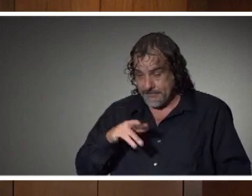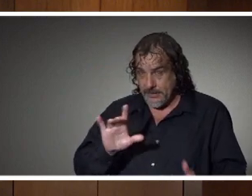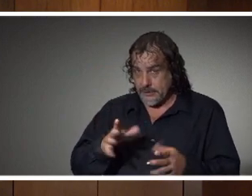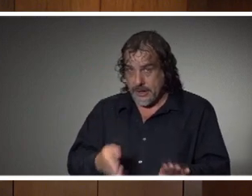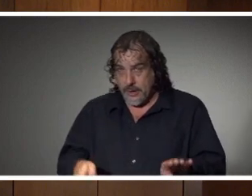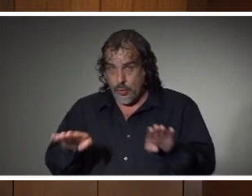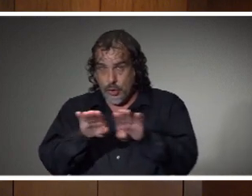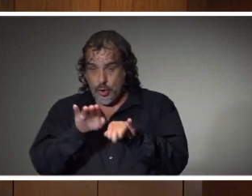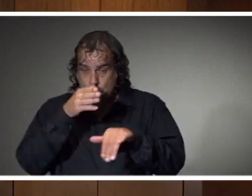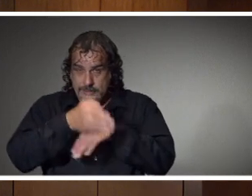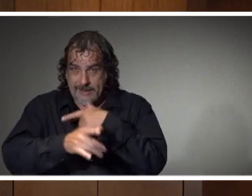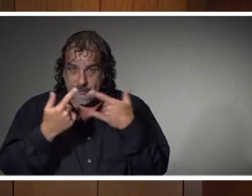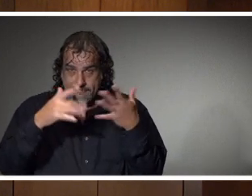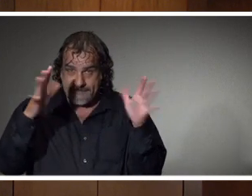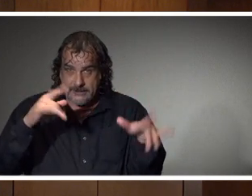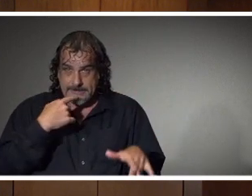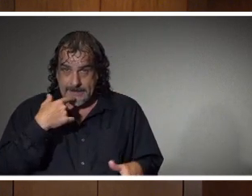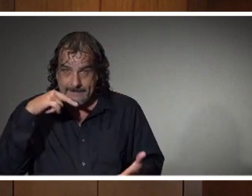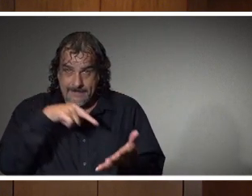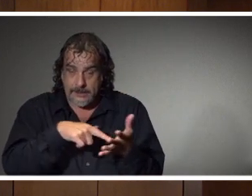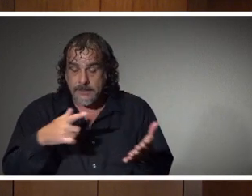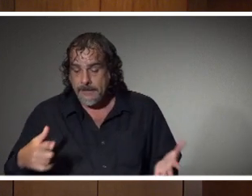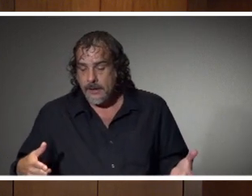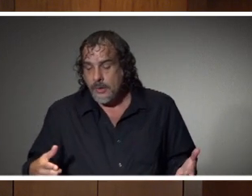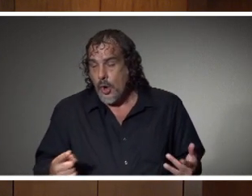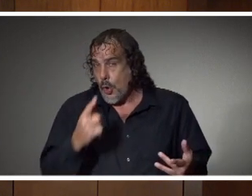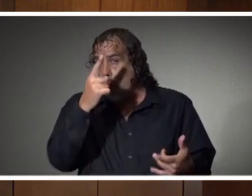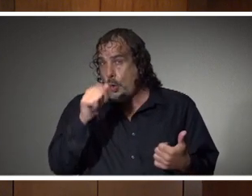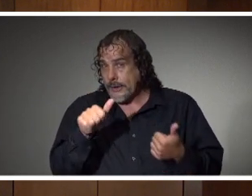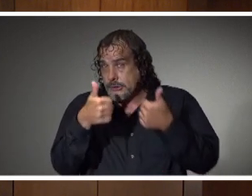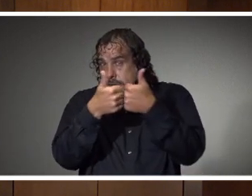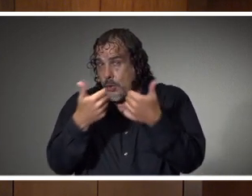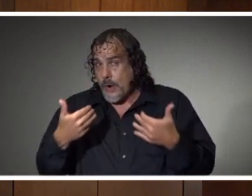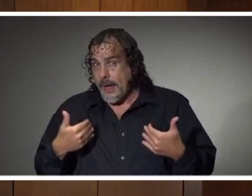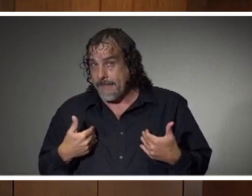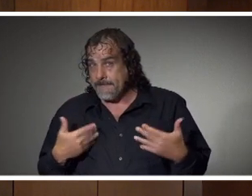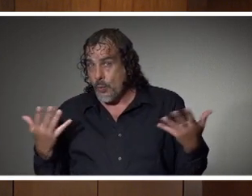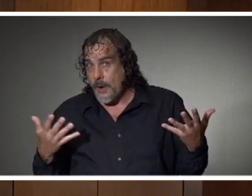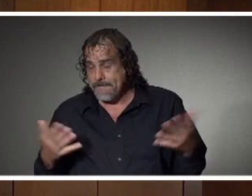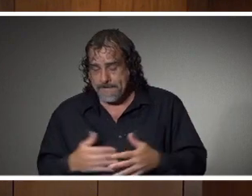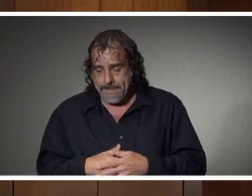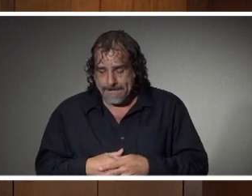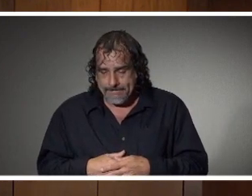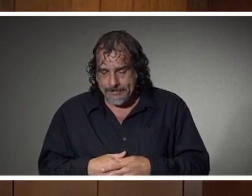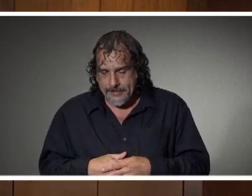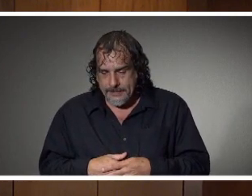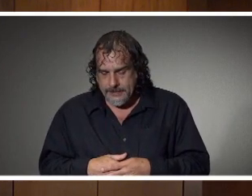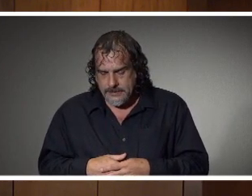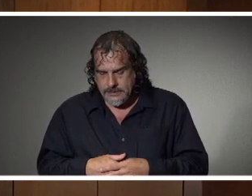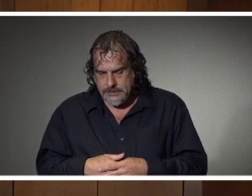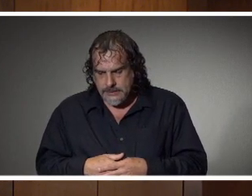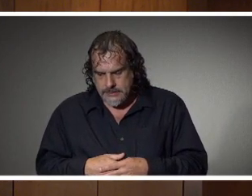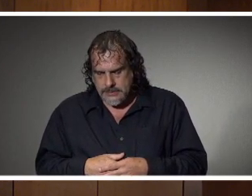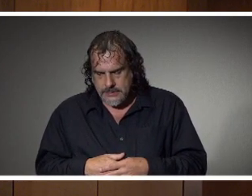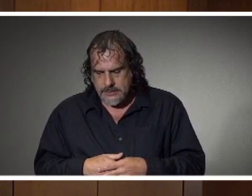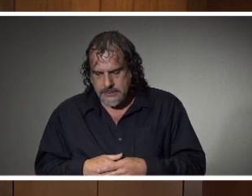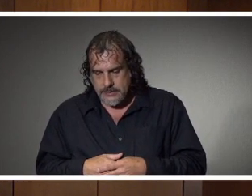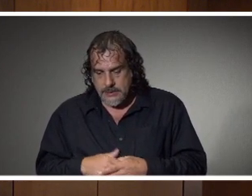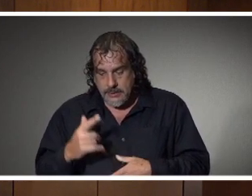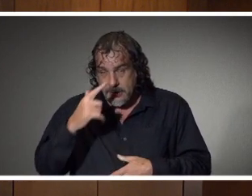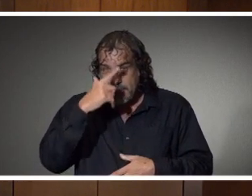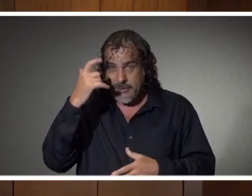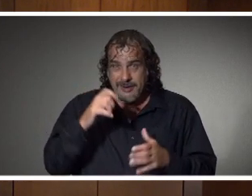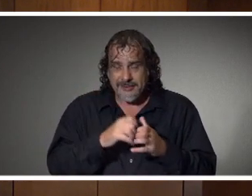conclude today's briefing, one of the challenges that we have right now is there are, because of the explosion